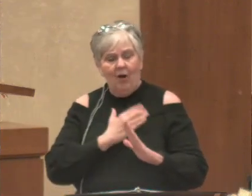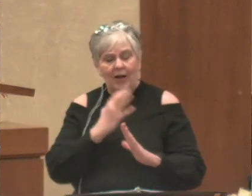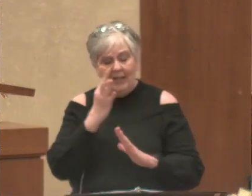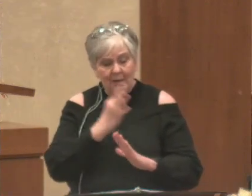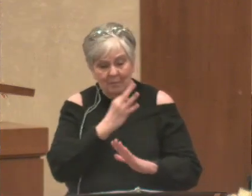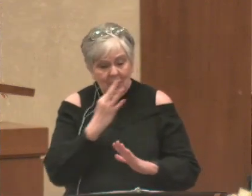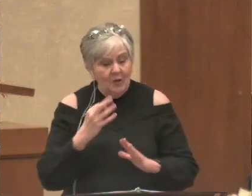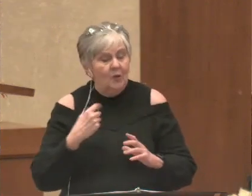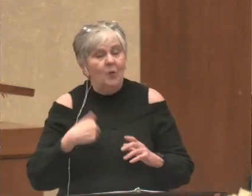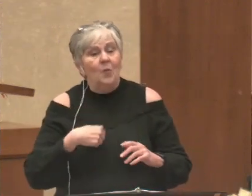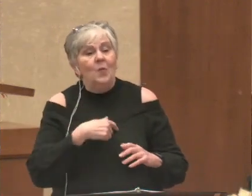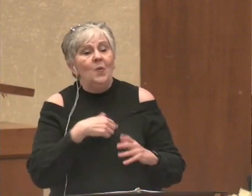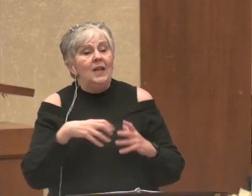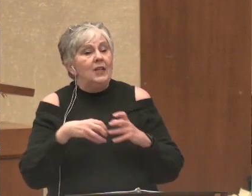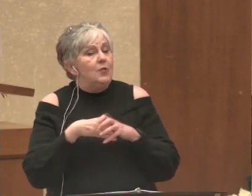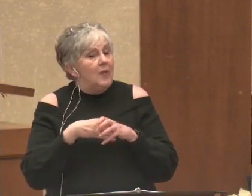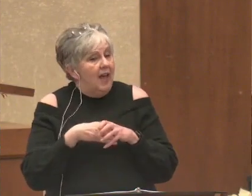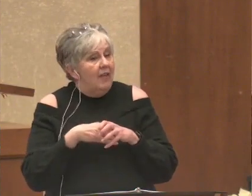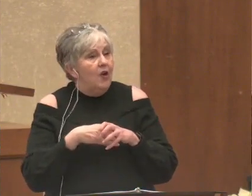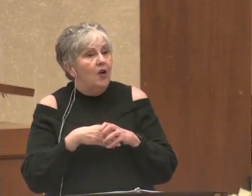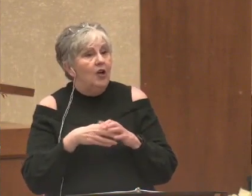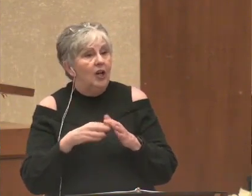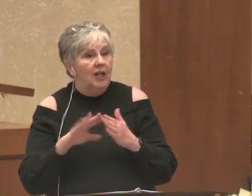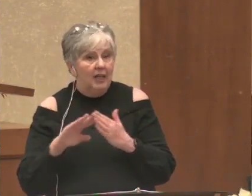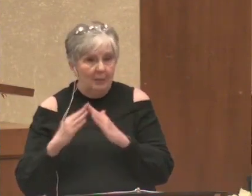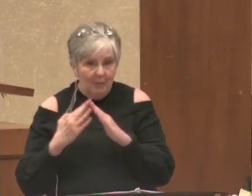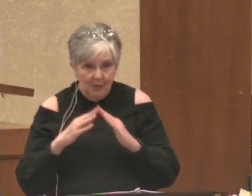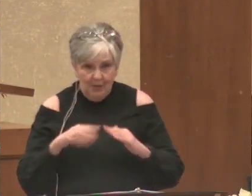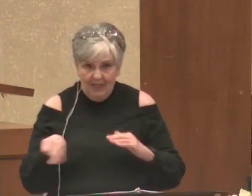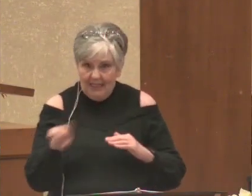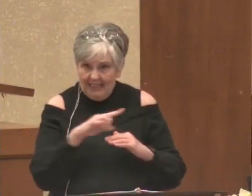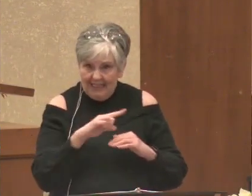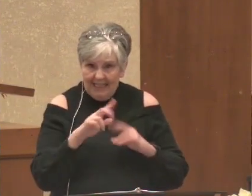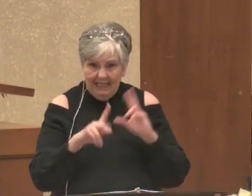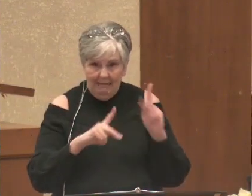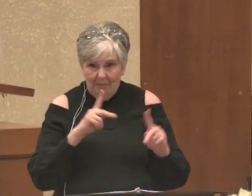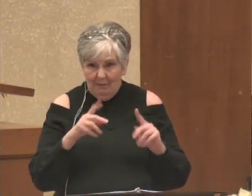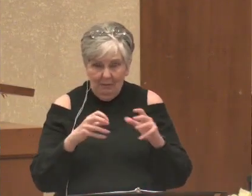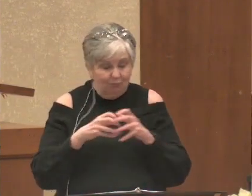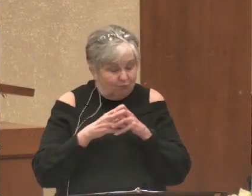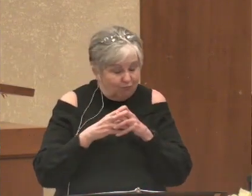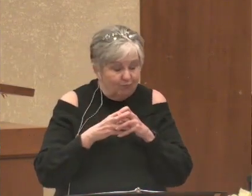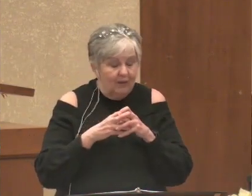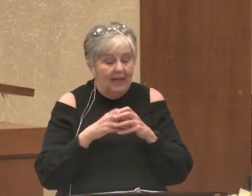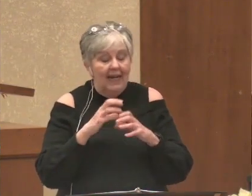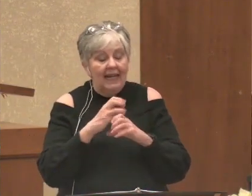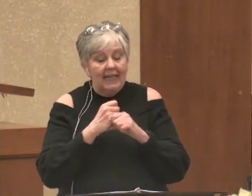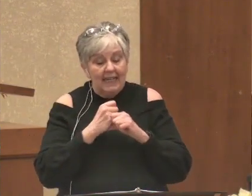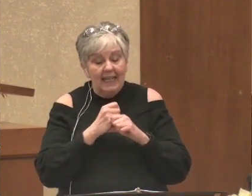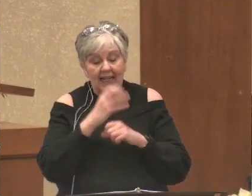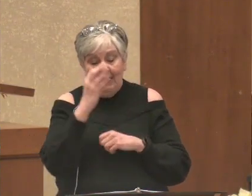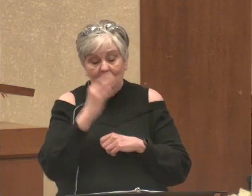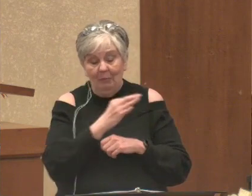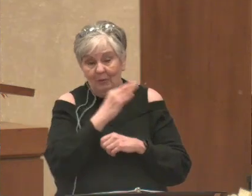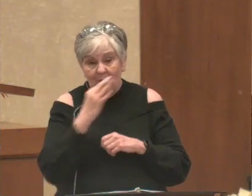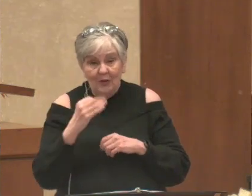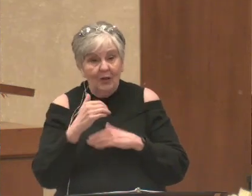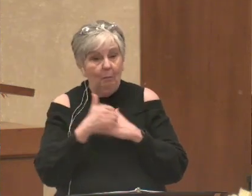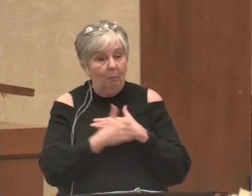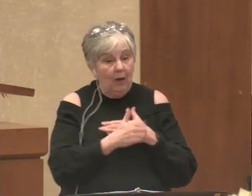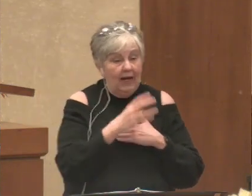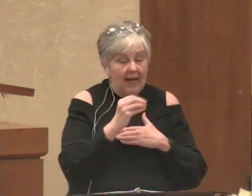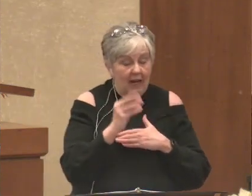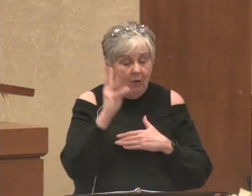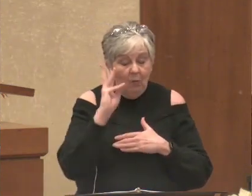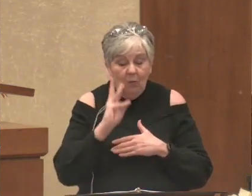When we come together as a community and we get God's body and blood, the bread and the wine,